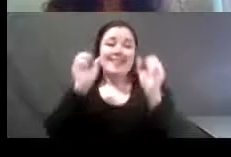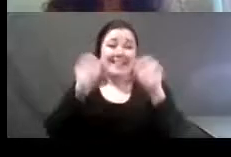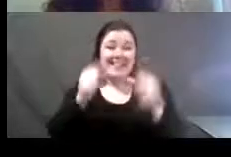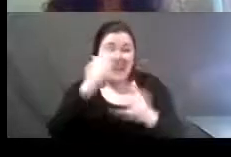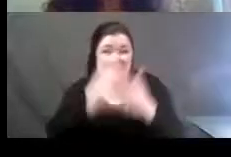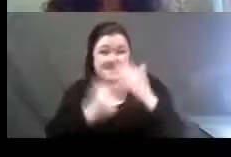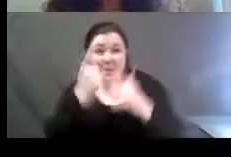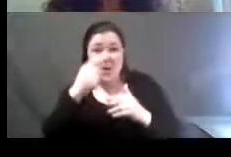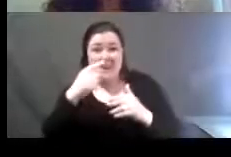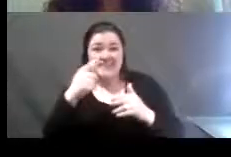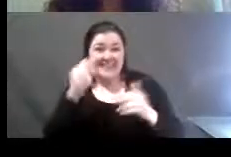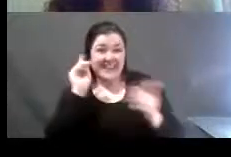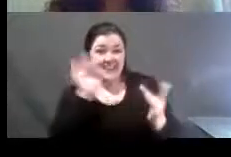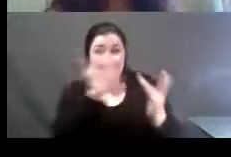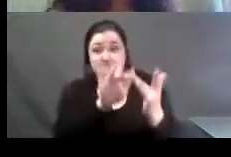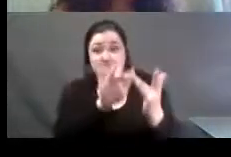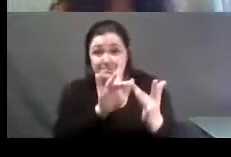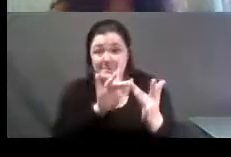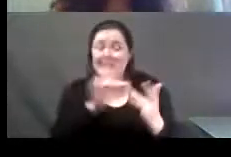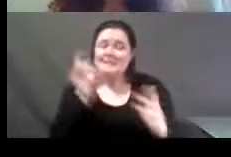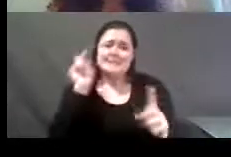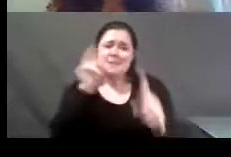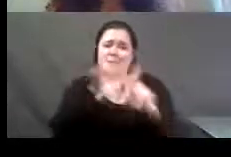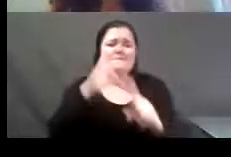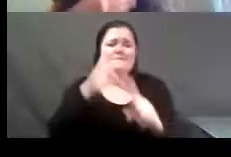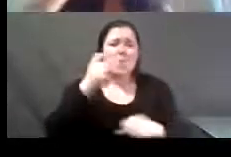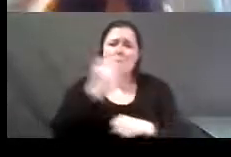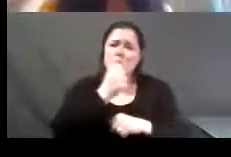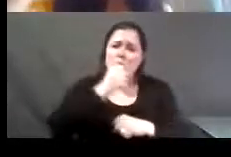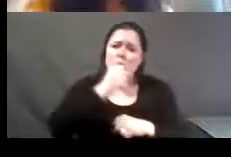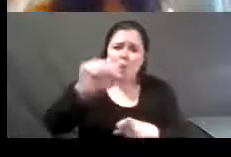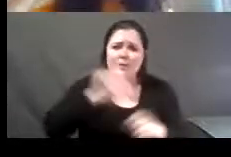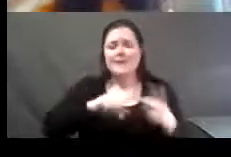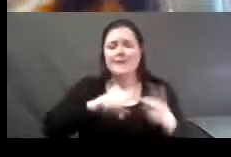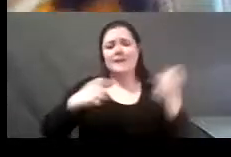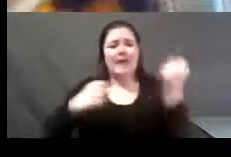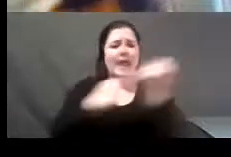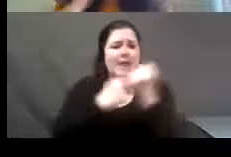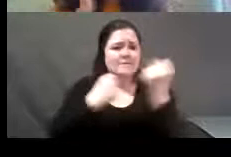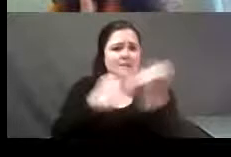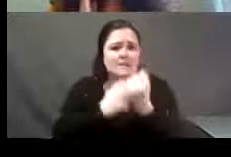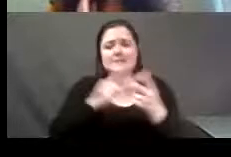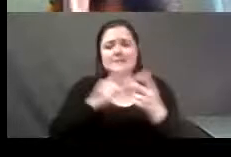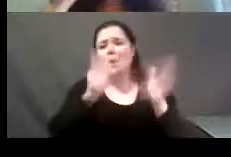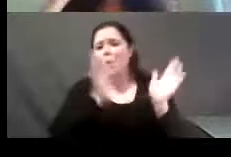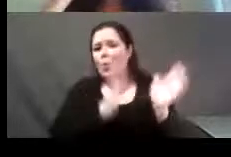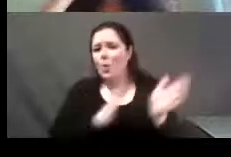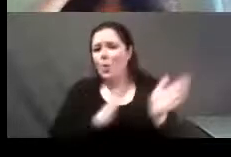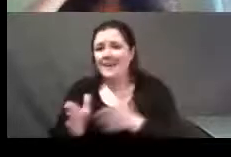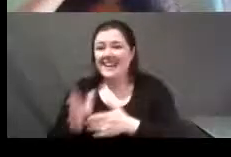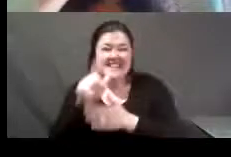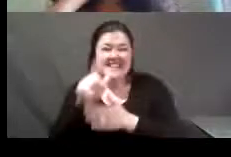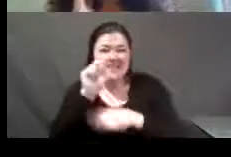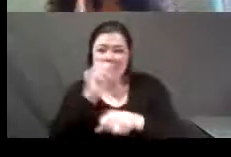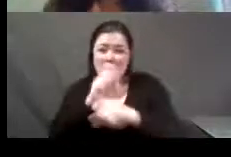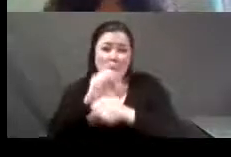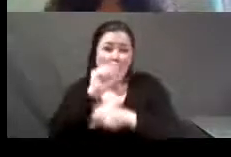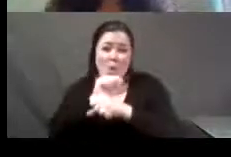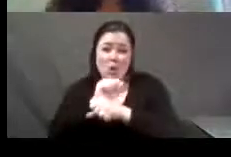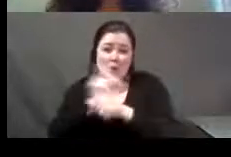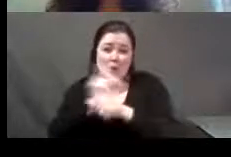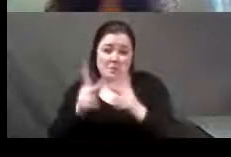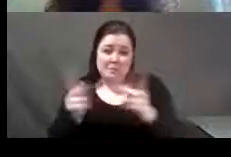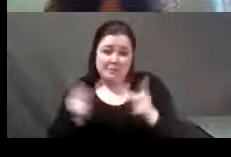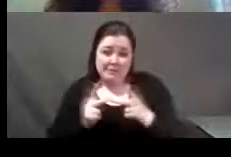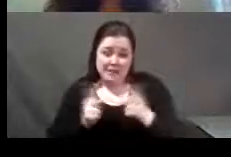to. And this is applicable in protesting, advocacy, organizing, even the workplace, y'all. A